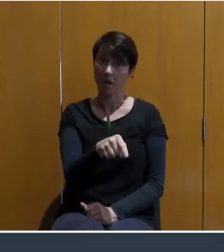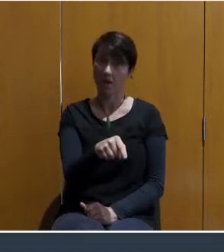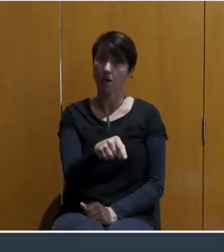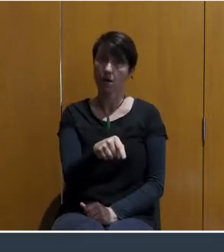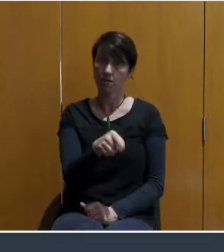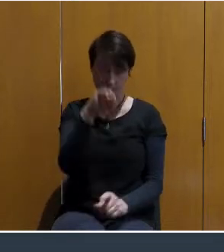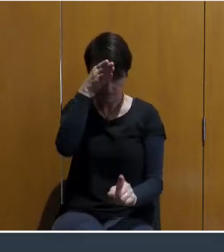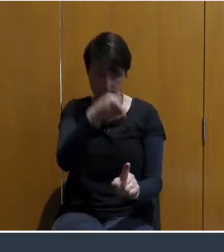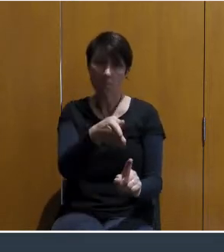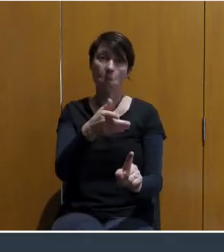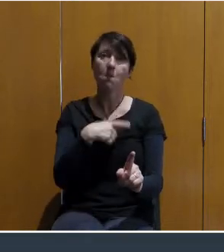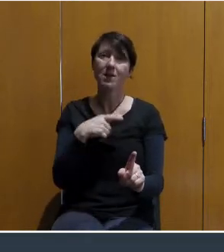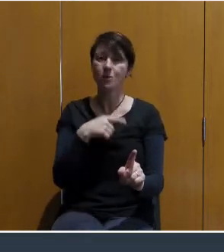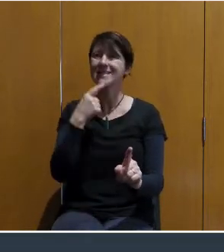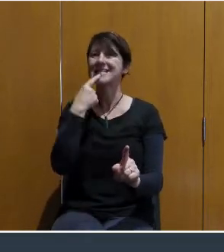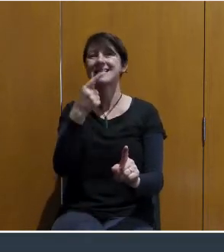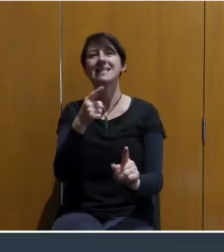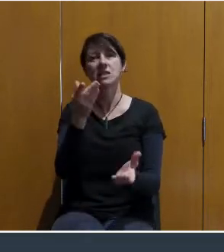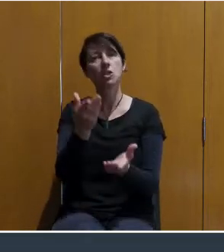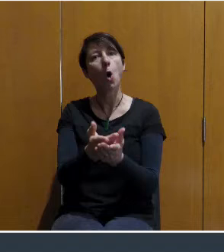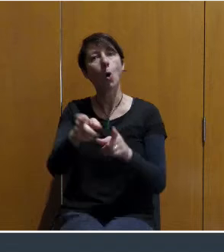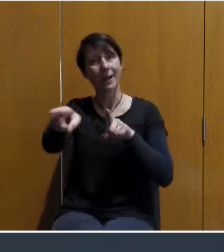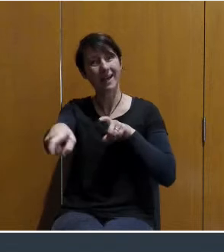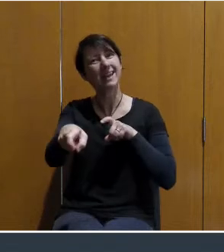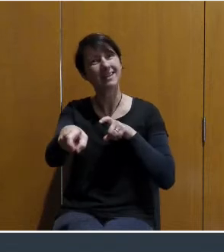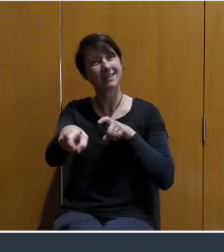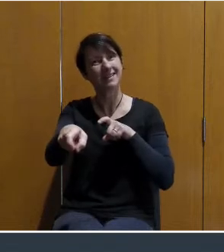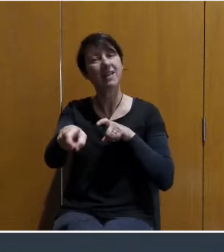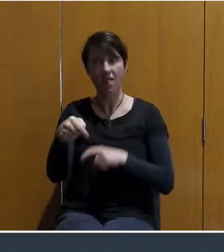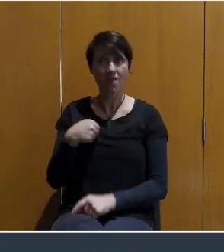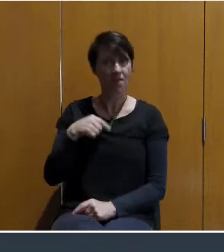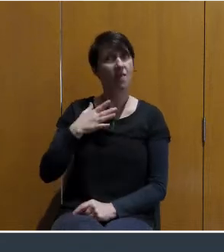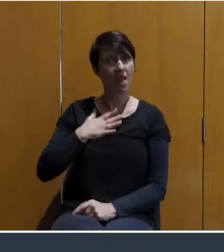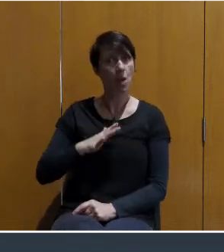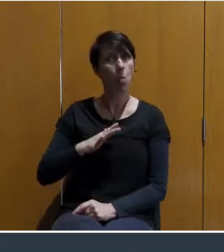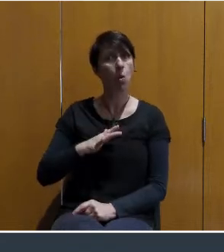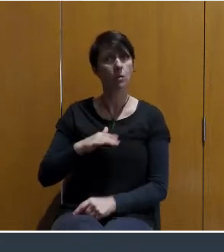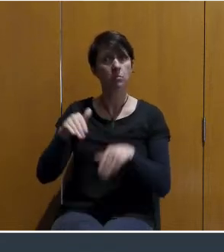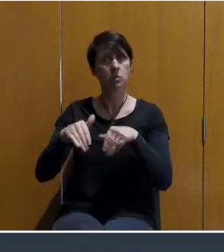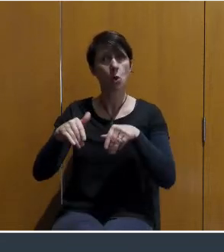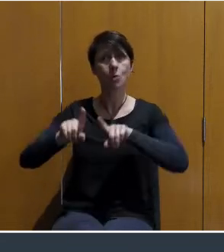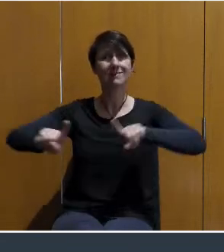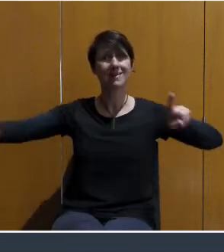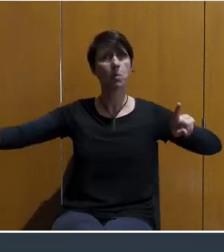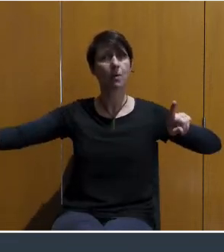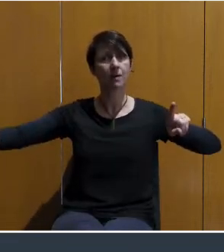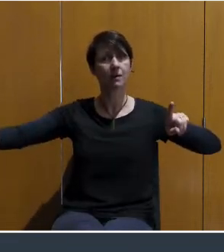that doesn't cope with other dogs. So we need to understand it's actually quite good for people who have a dog that they love and they